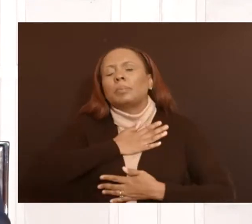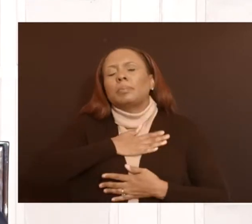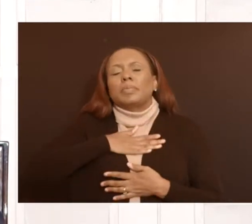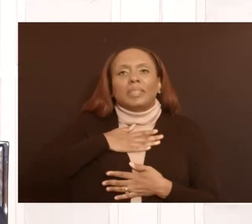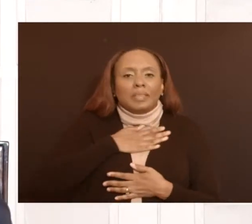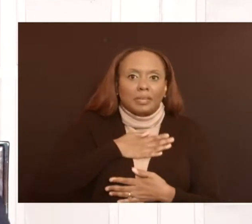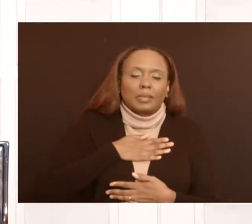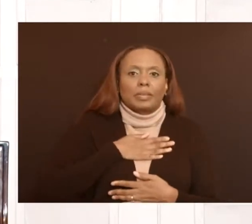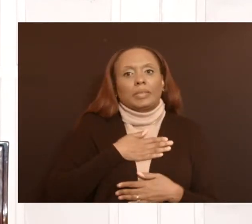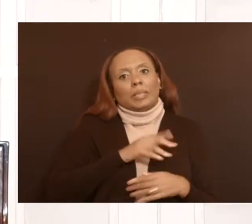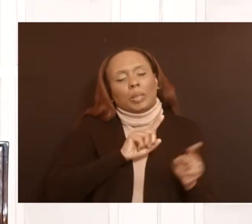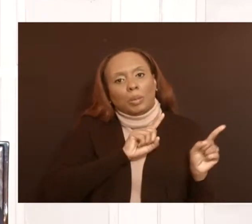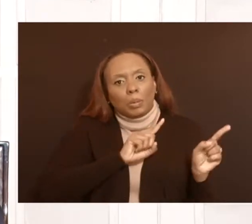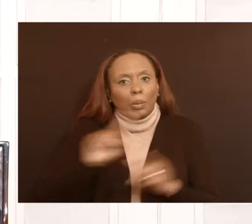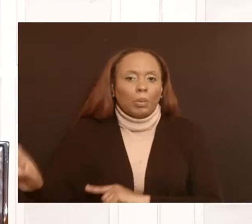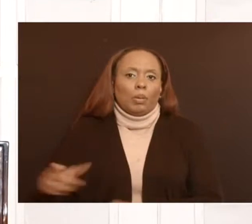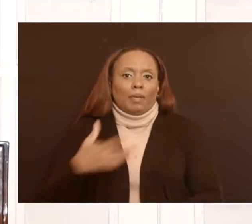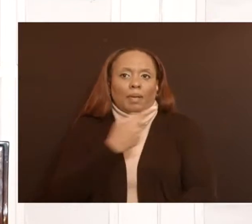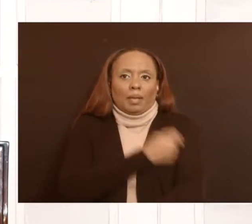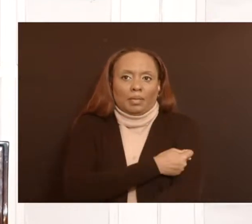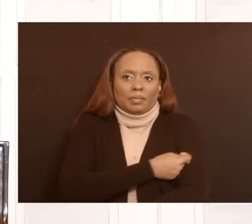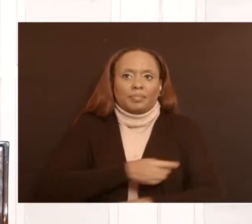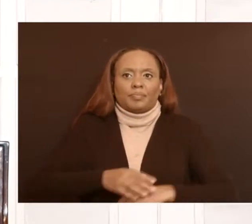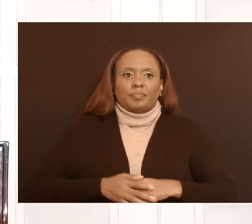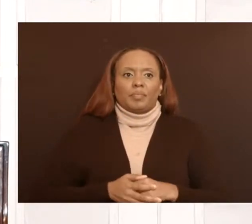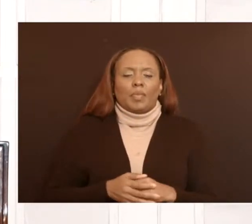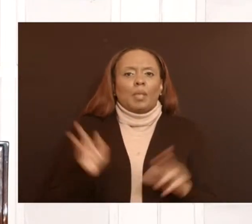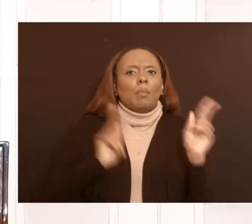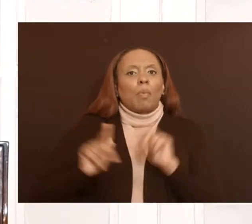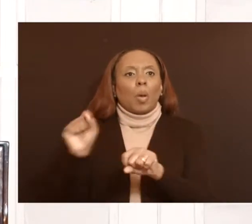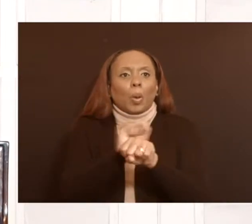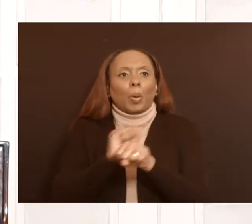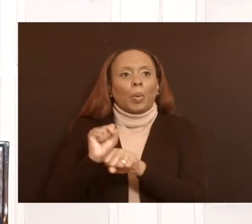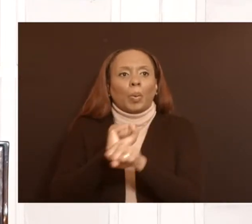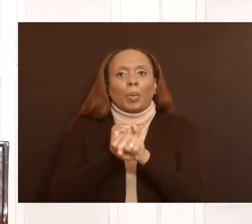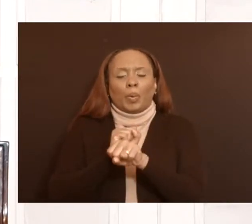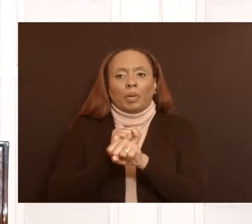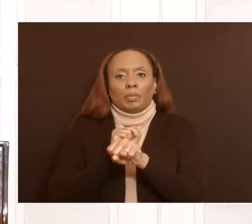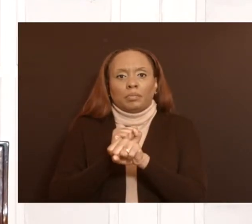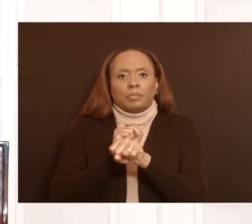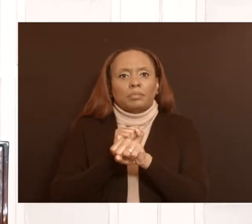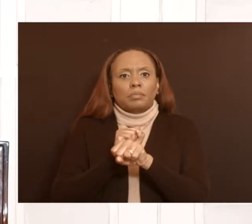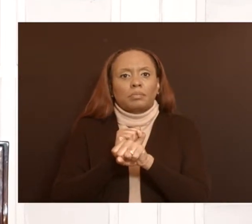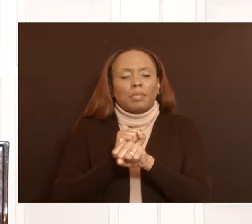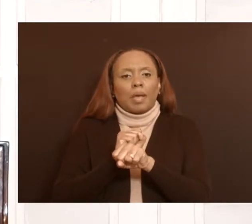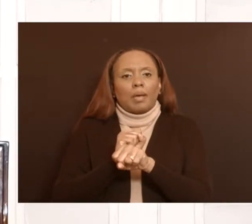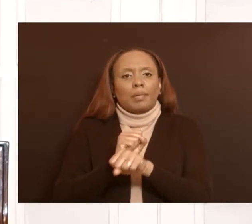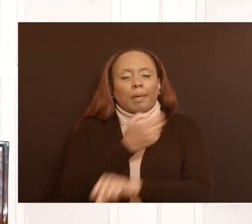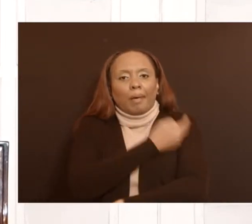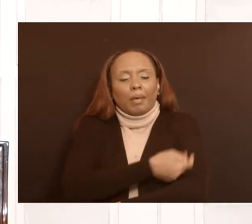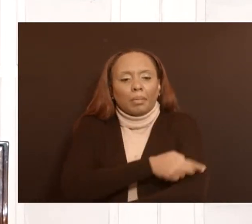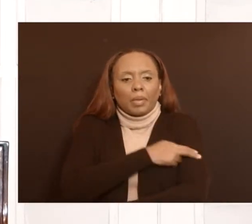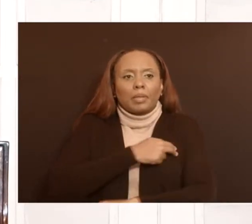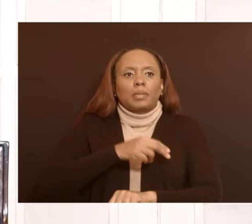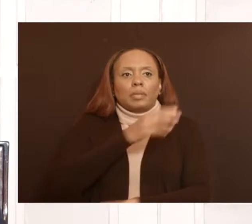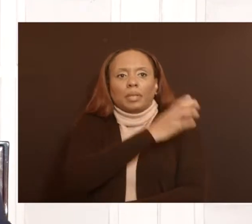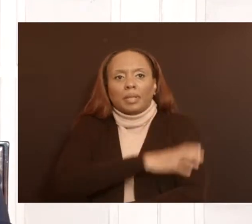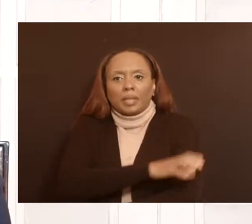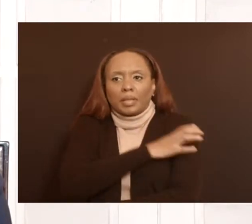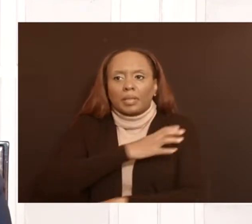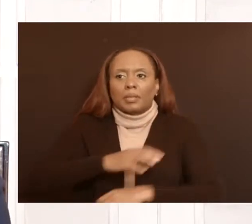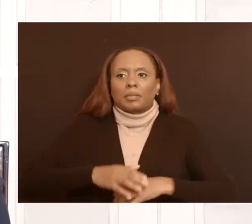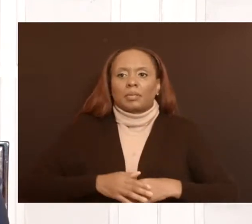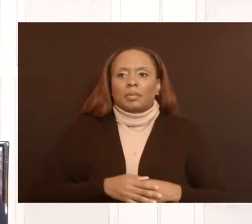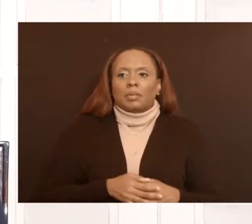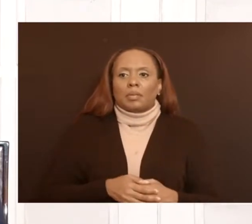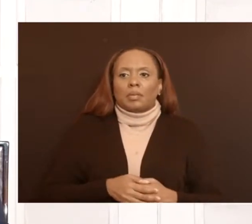other people at the facilities who are giving their life and time, to try to prevent, the sort of catastrophe that we had in Barbados,